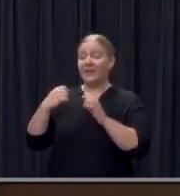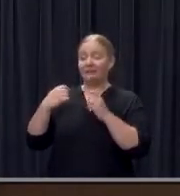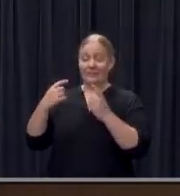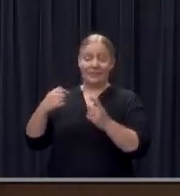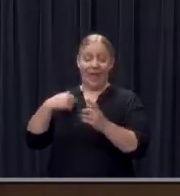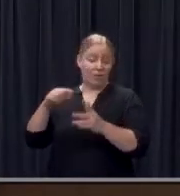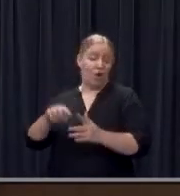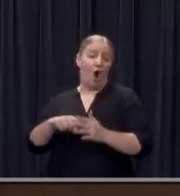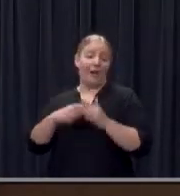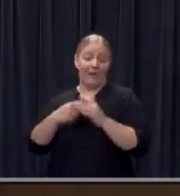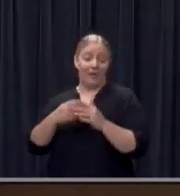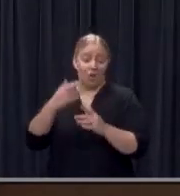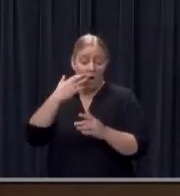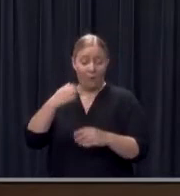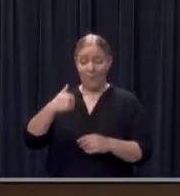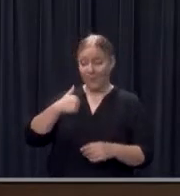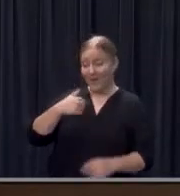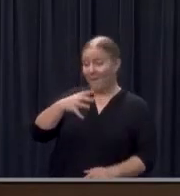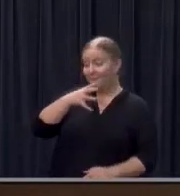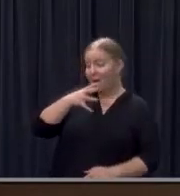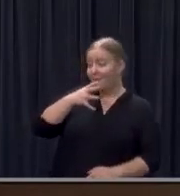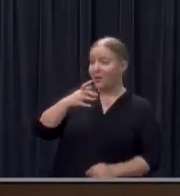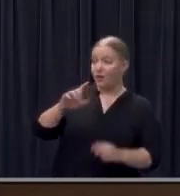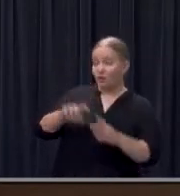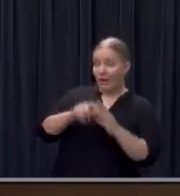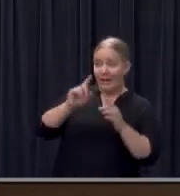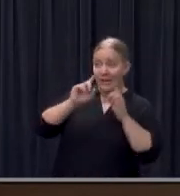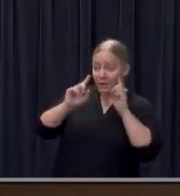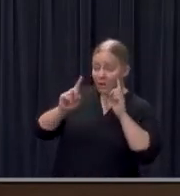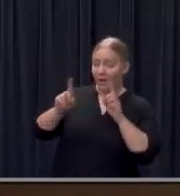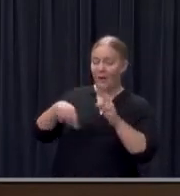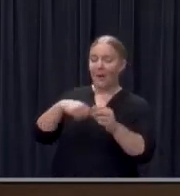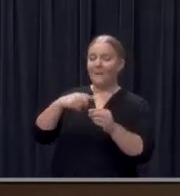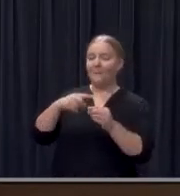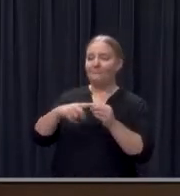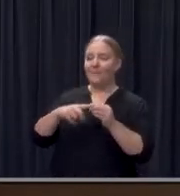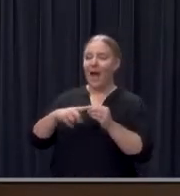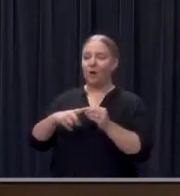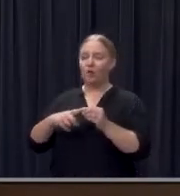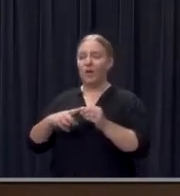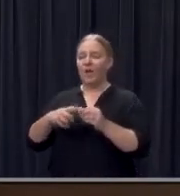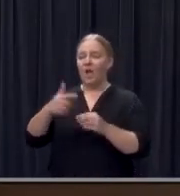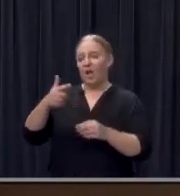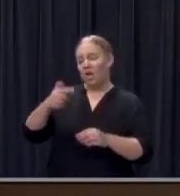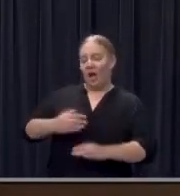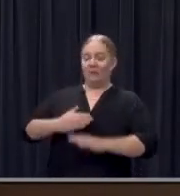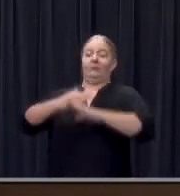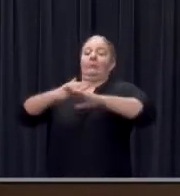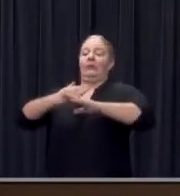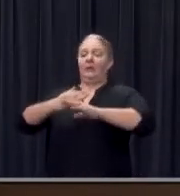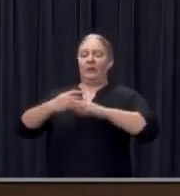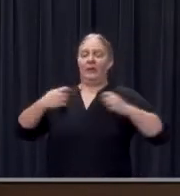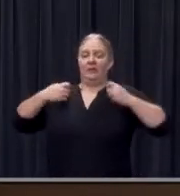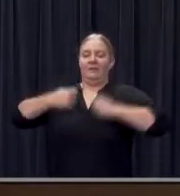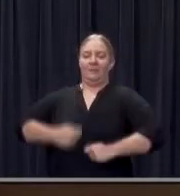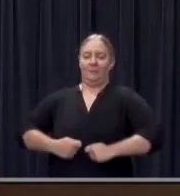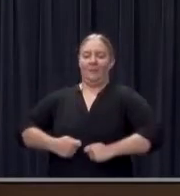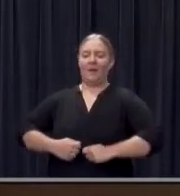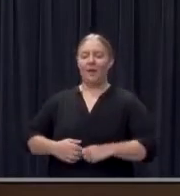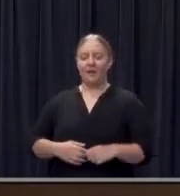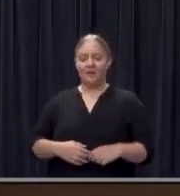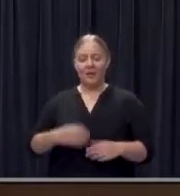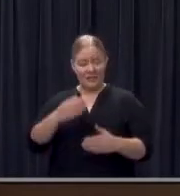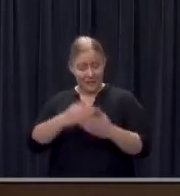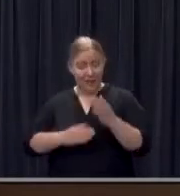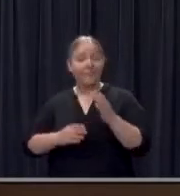here. And, you know, as a mom, you know, when you start hearing about bulletproof vests, you know, or backpacks that, you know, some families have invested